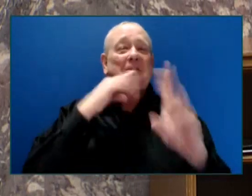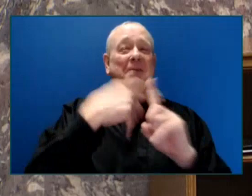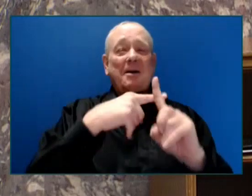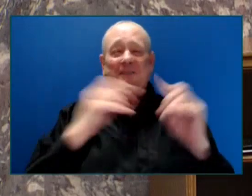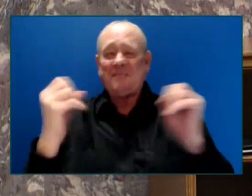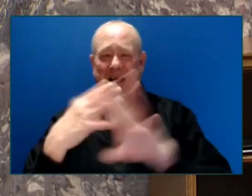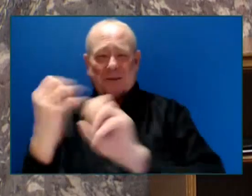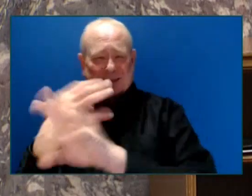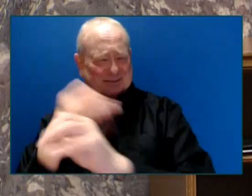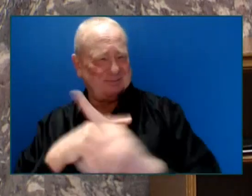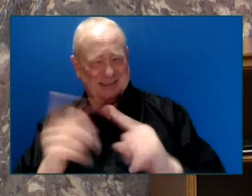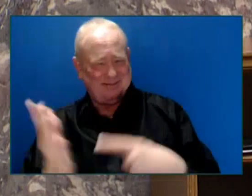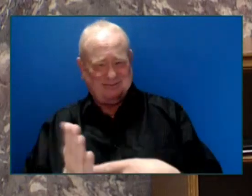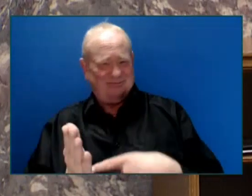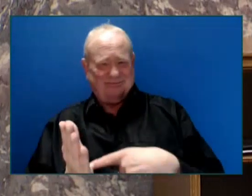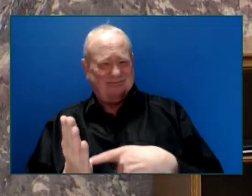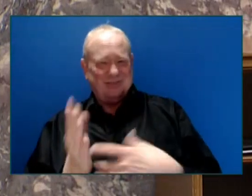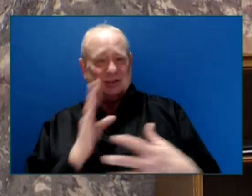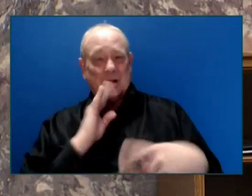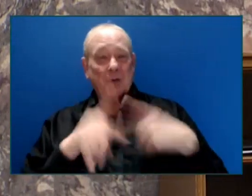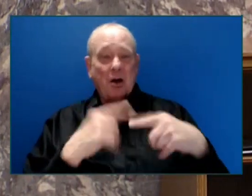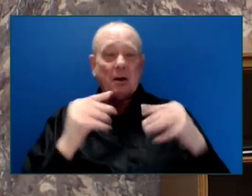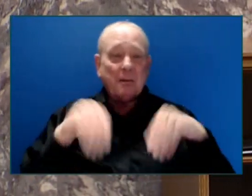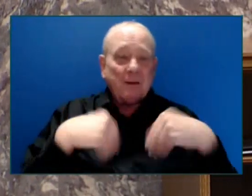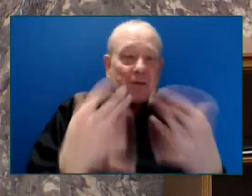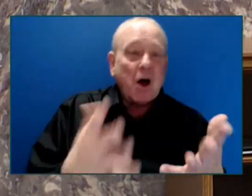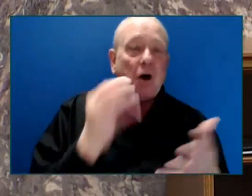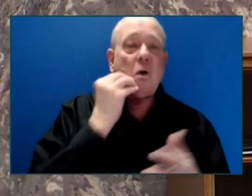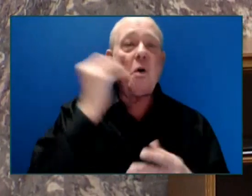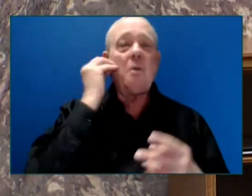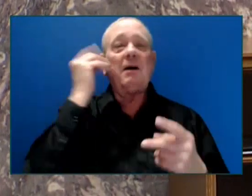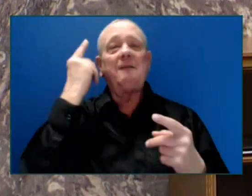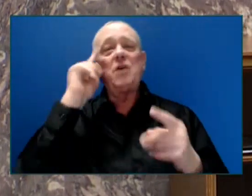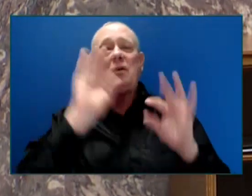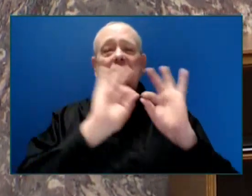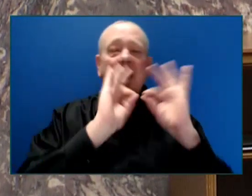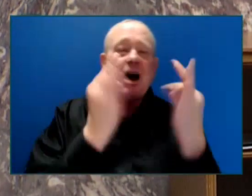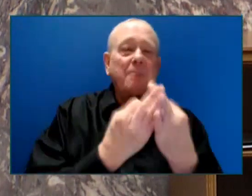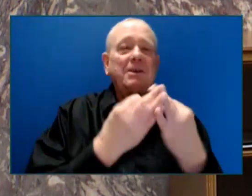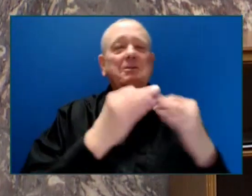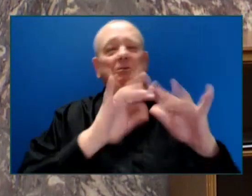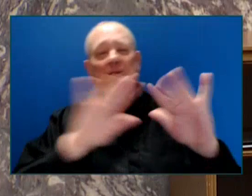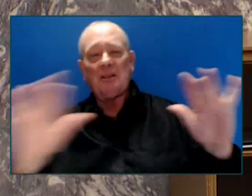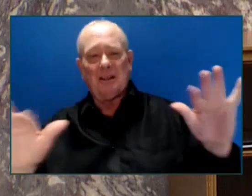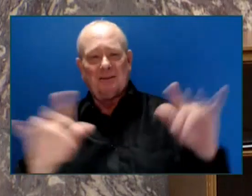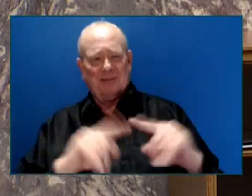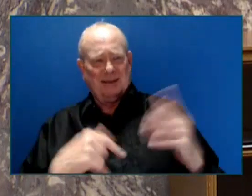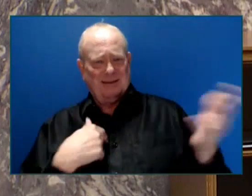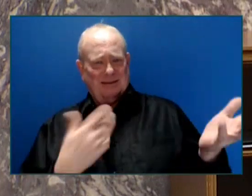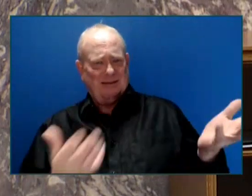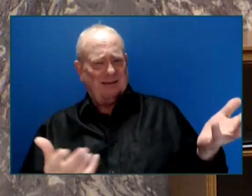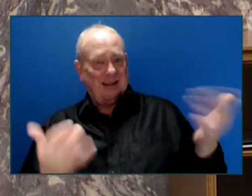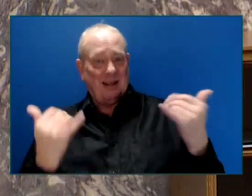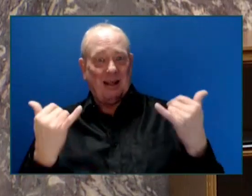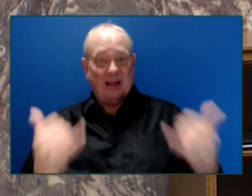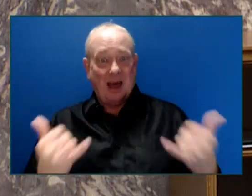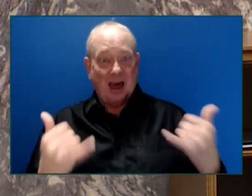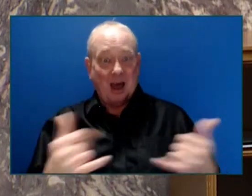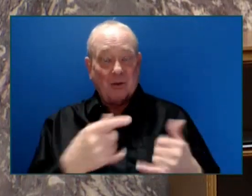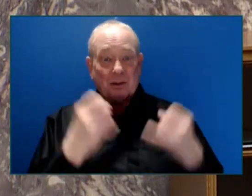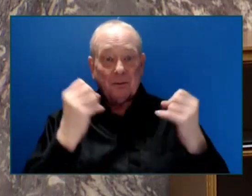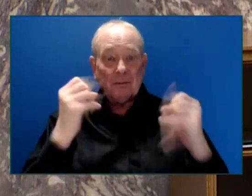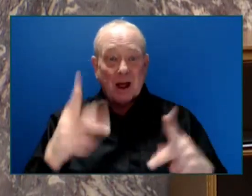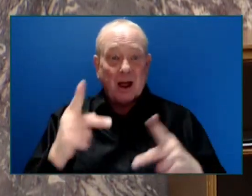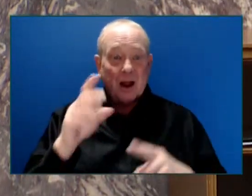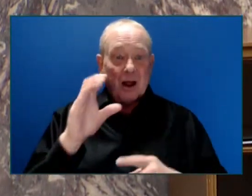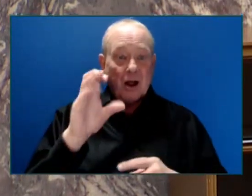for as a result of this complete debacle with all of these condos now moving to 55 plus, because they are certainly not going to be living in those